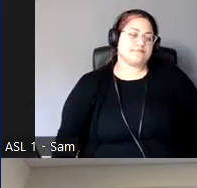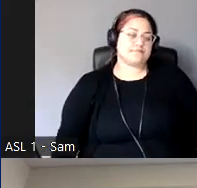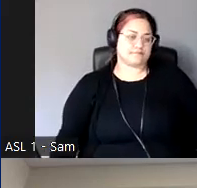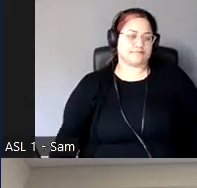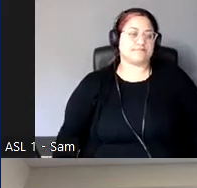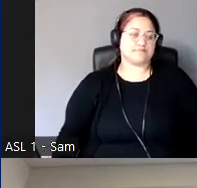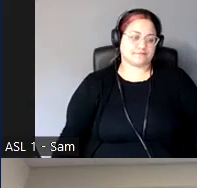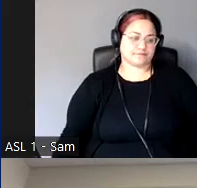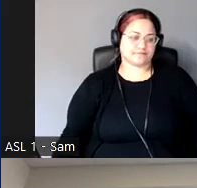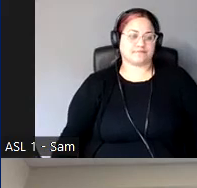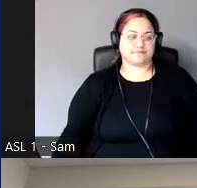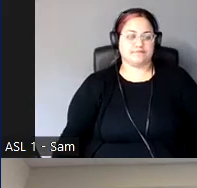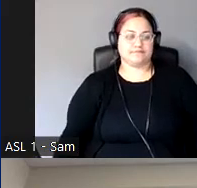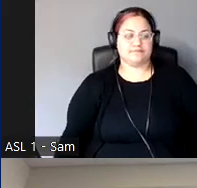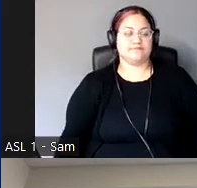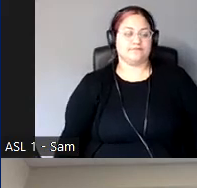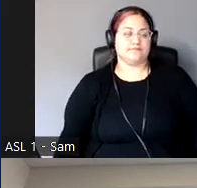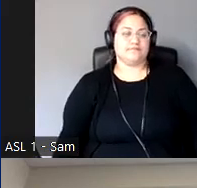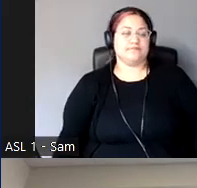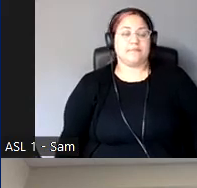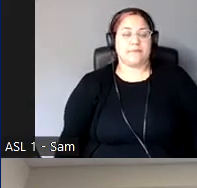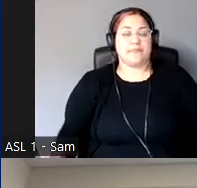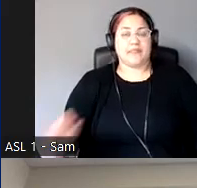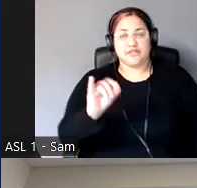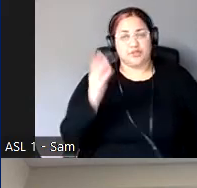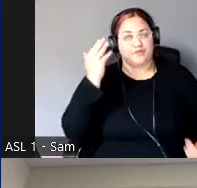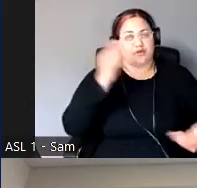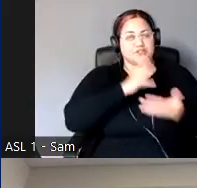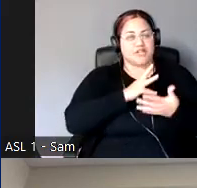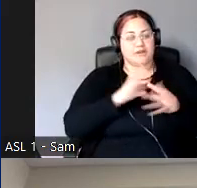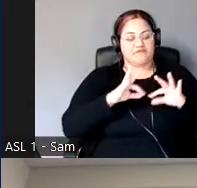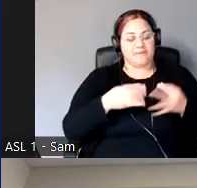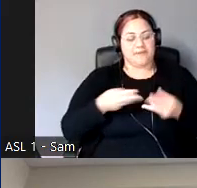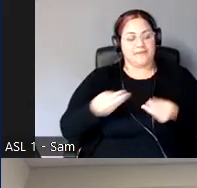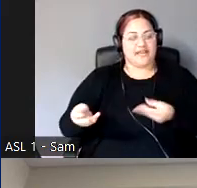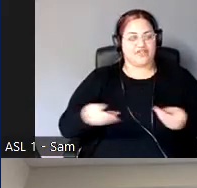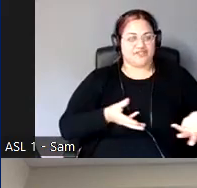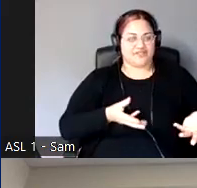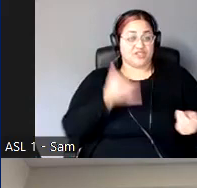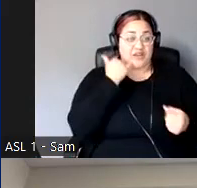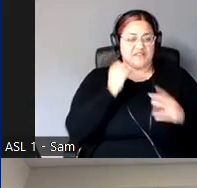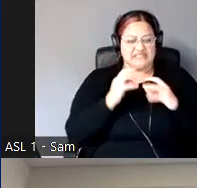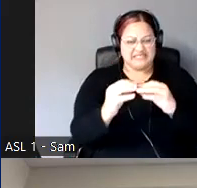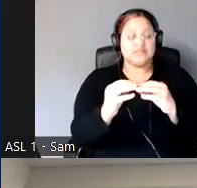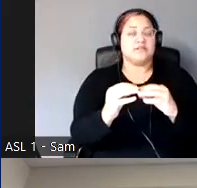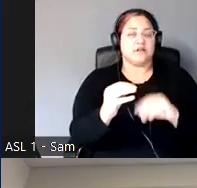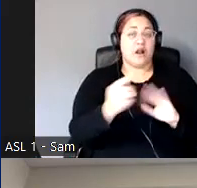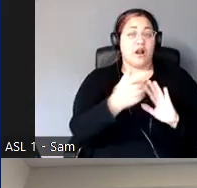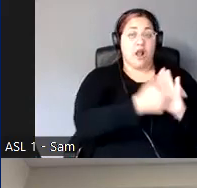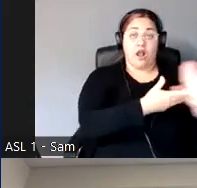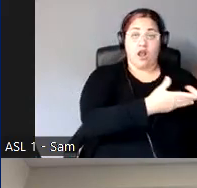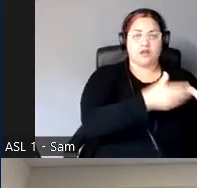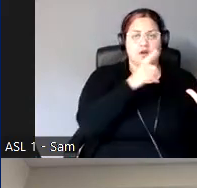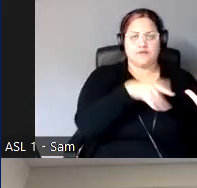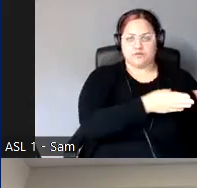mediation, there is an association of family mediation. I think Andrew did allude to, you know, getting that family, that might be a process of